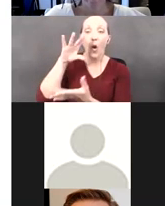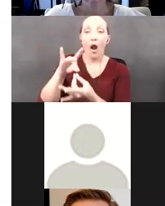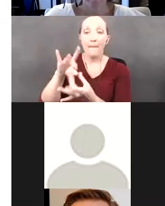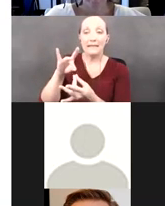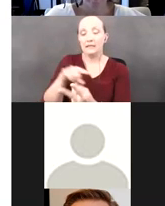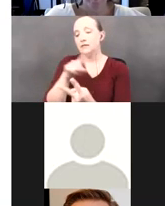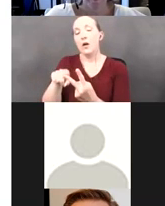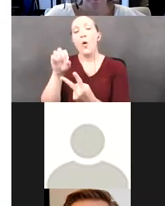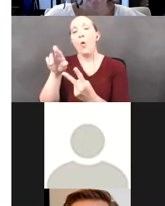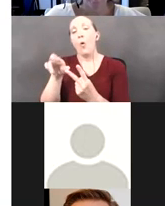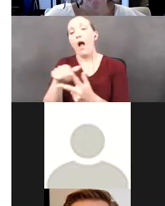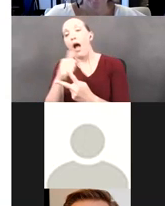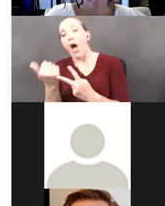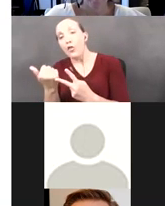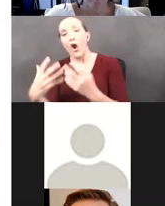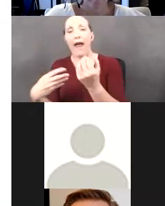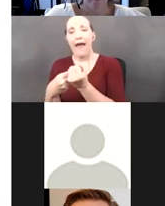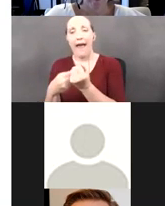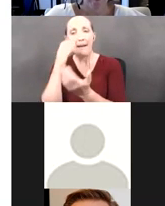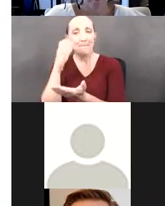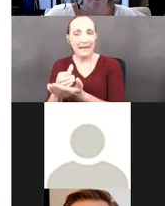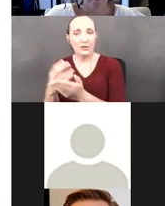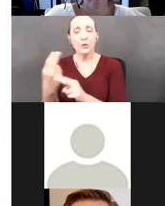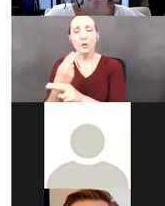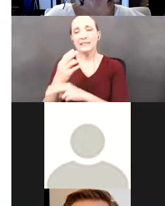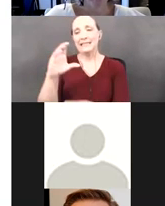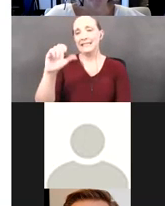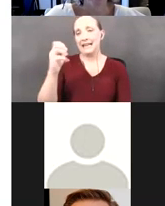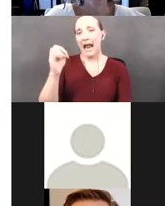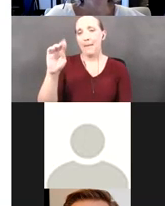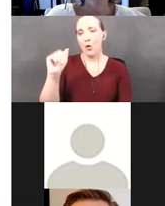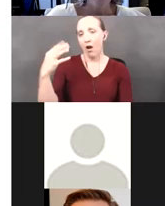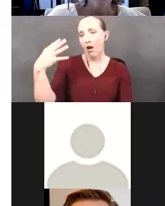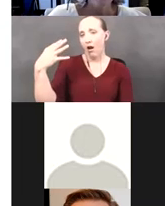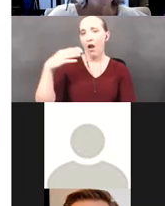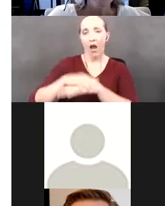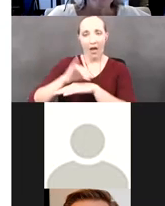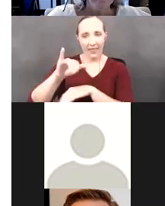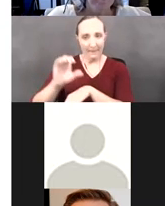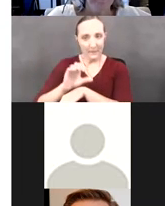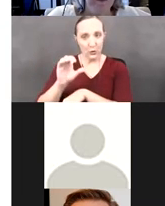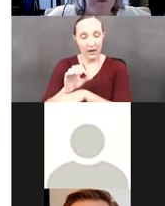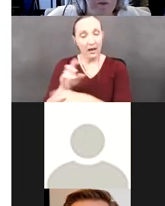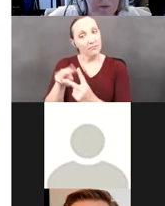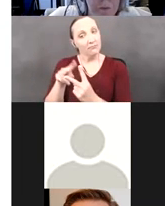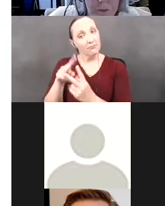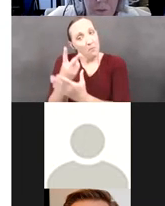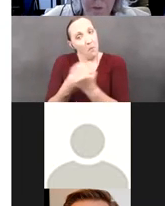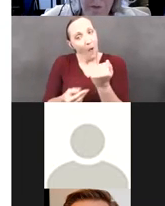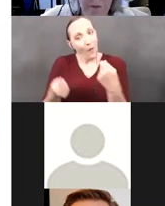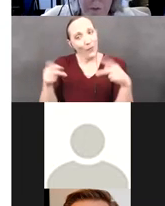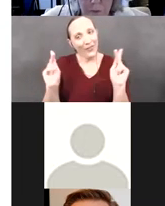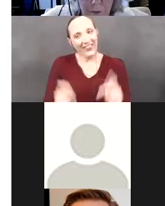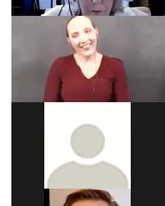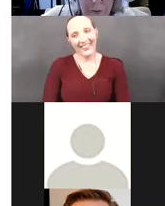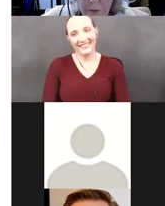just video o fuera adding de a Kami picture using añadiendo una the camera foto on their computer. utilizando la So cámara yes, they can do en su both. dispositivo. Entonces pueden